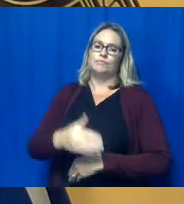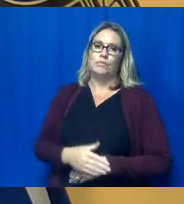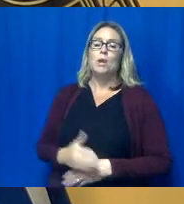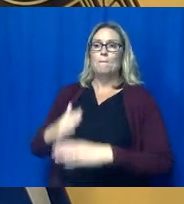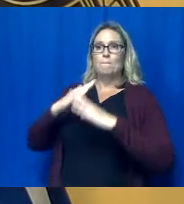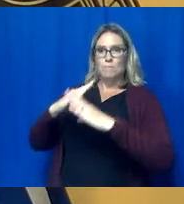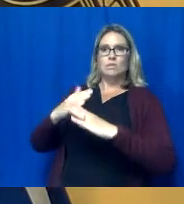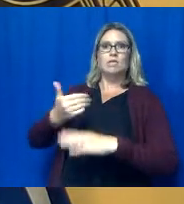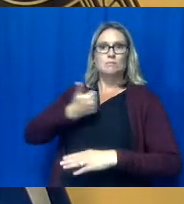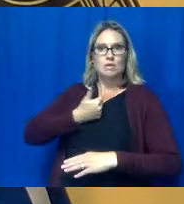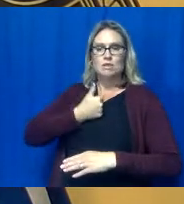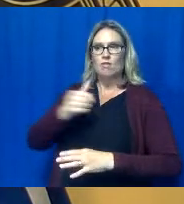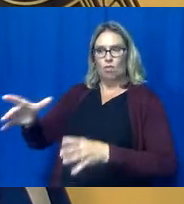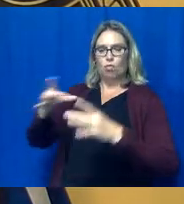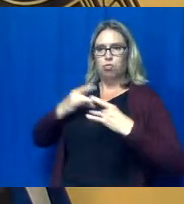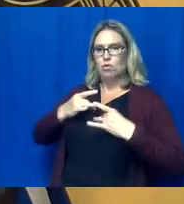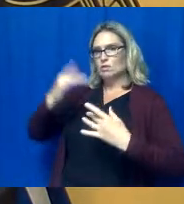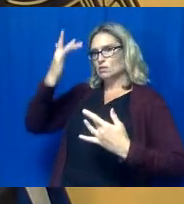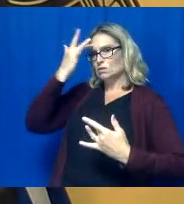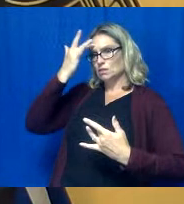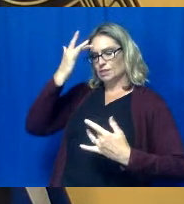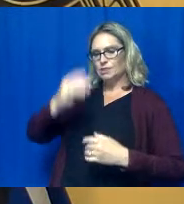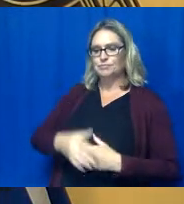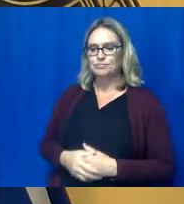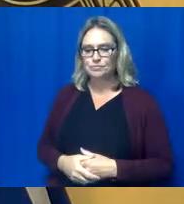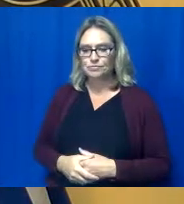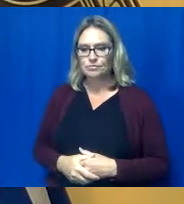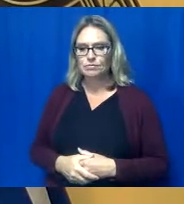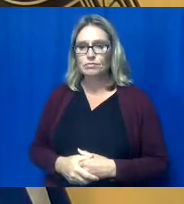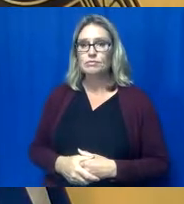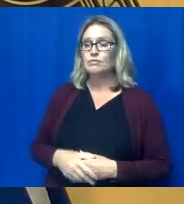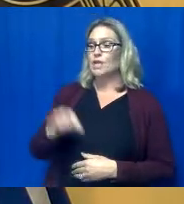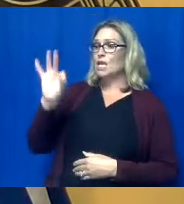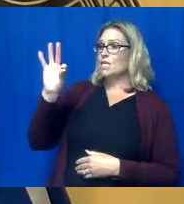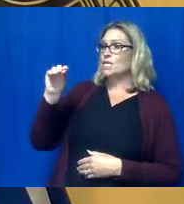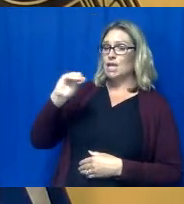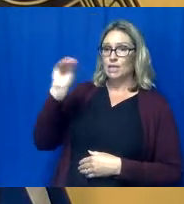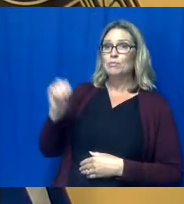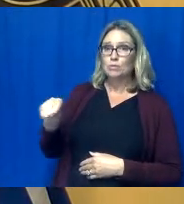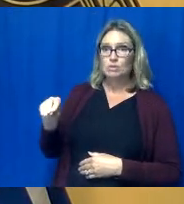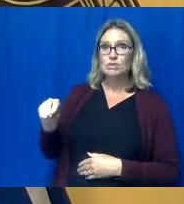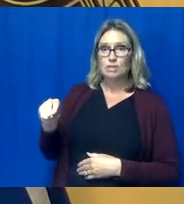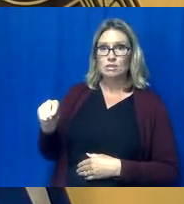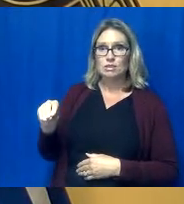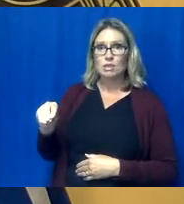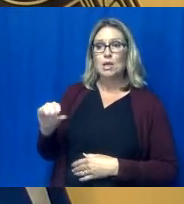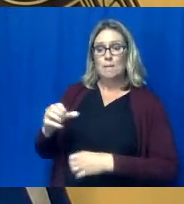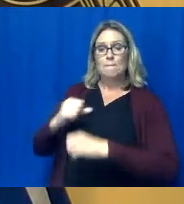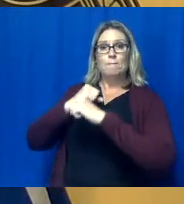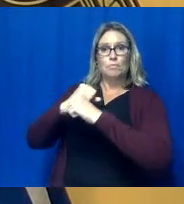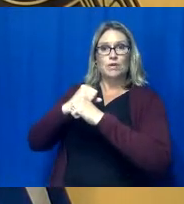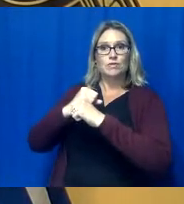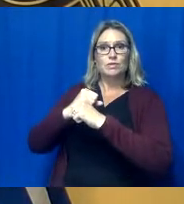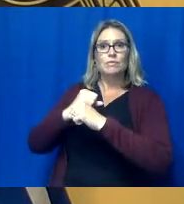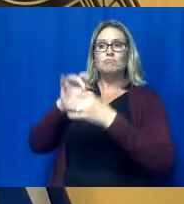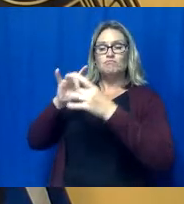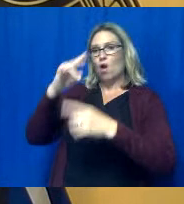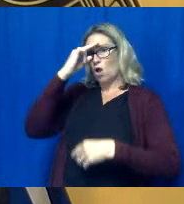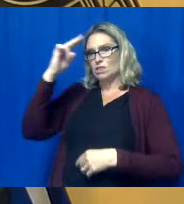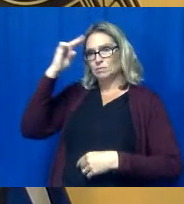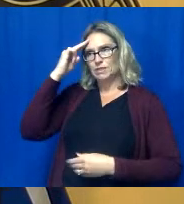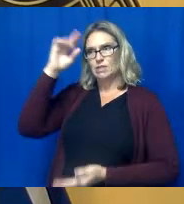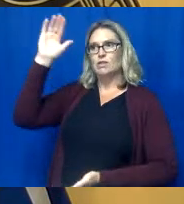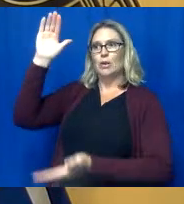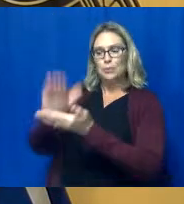getting infected. It's 90% protective against hospitalization and